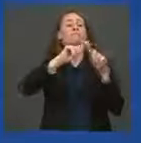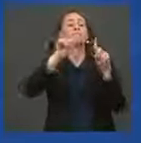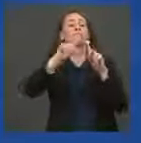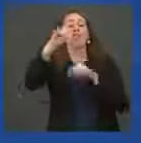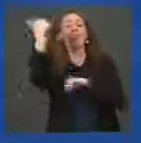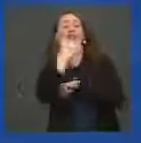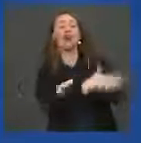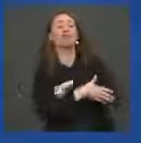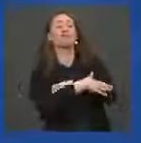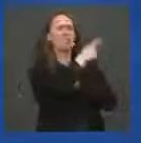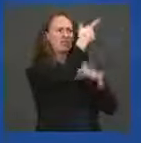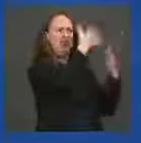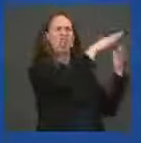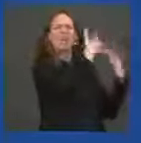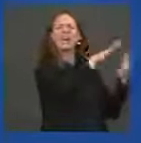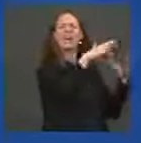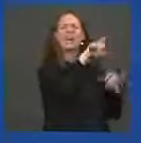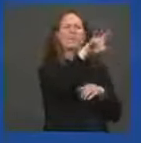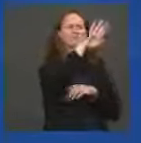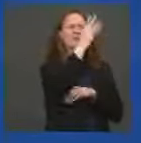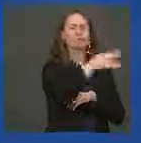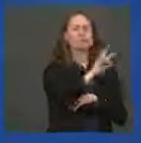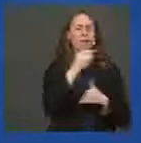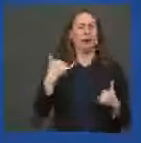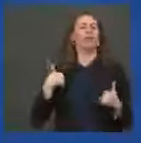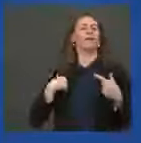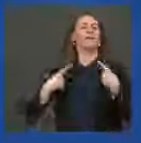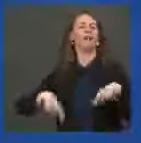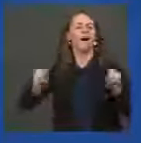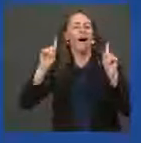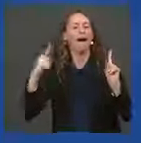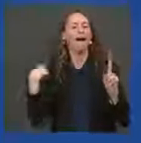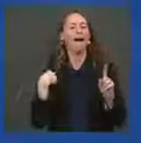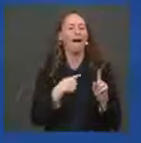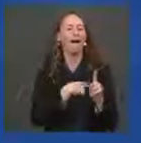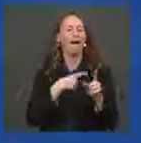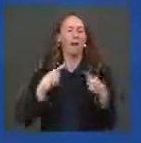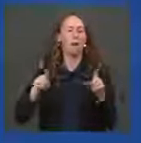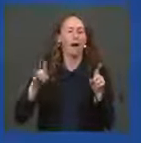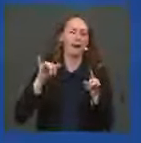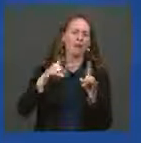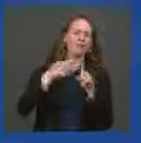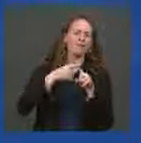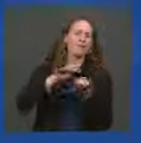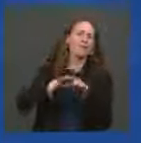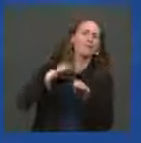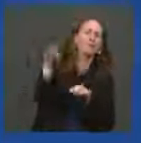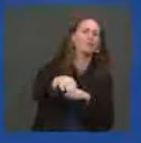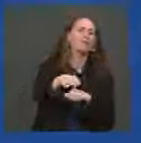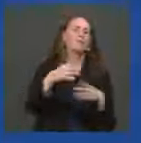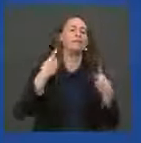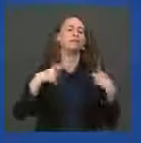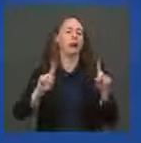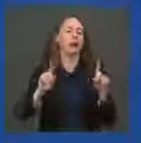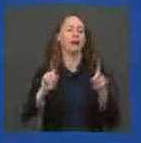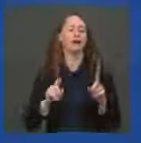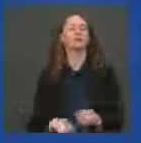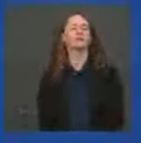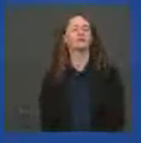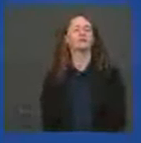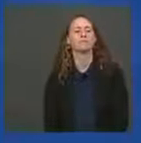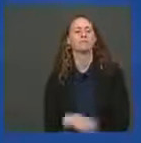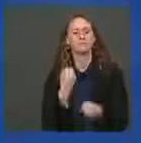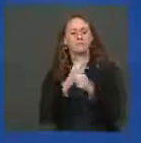us, until now. This is the first key step toward moving our entire freight, transportation, and